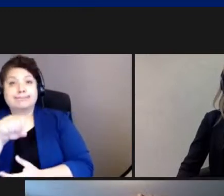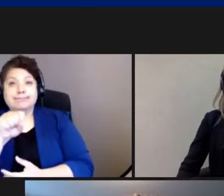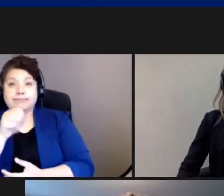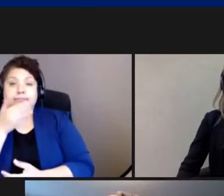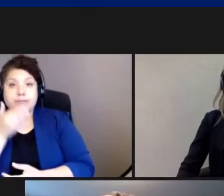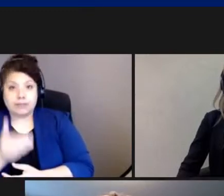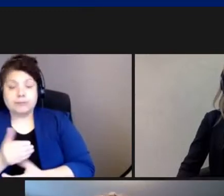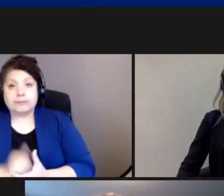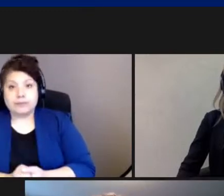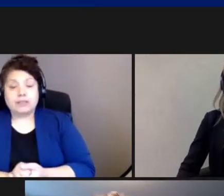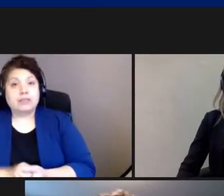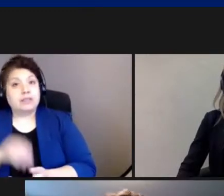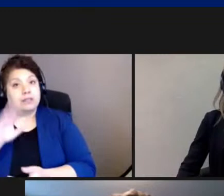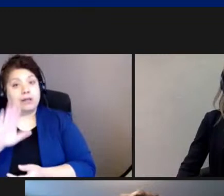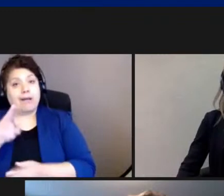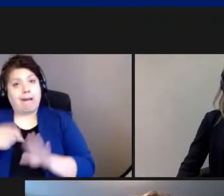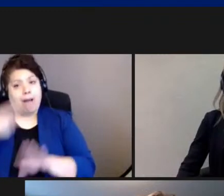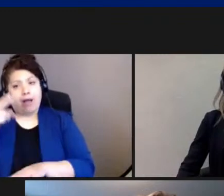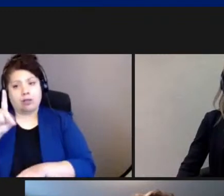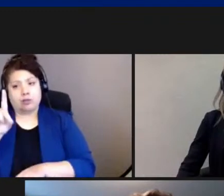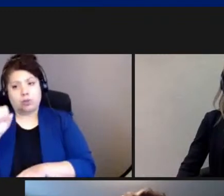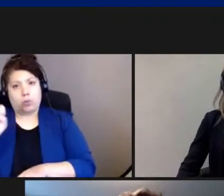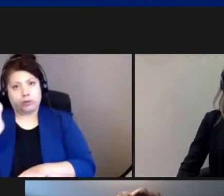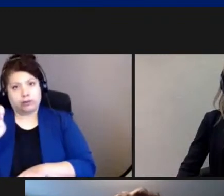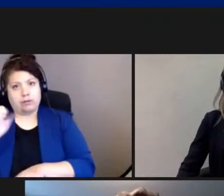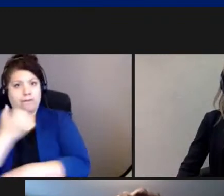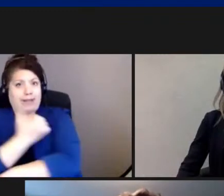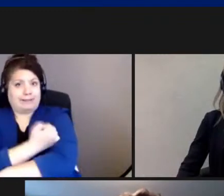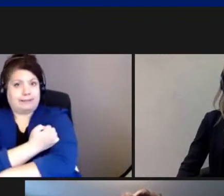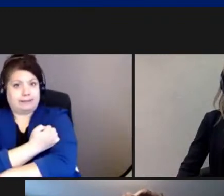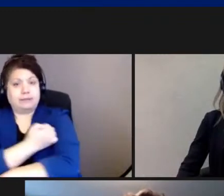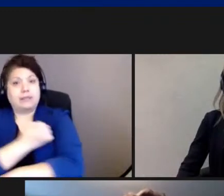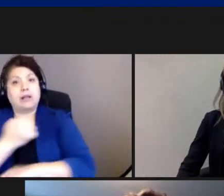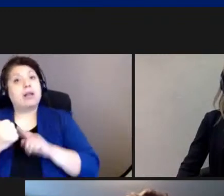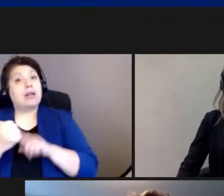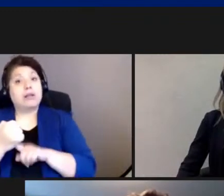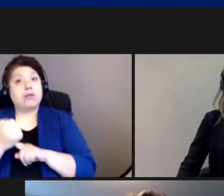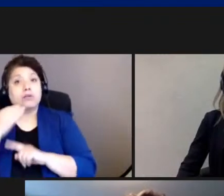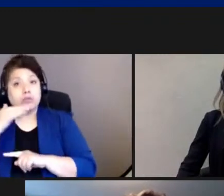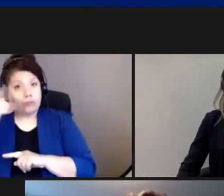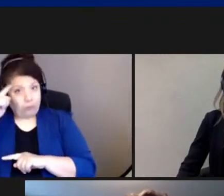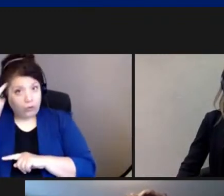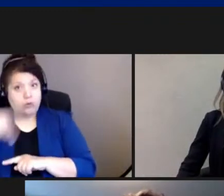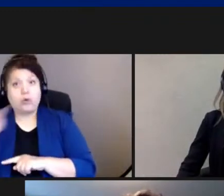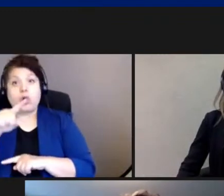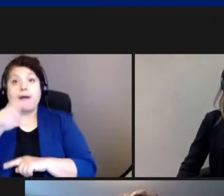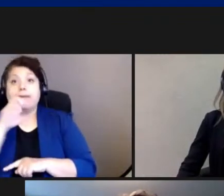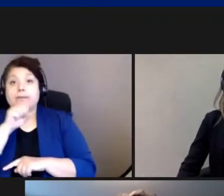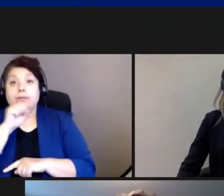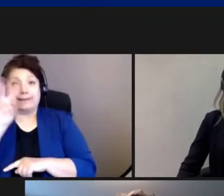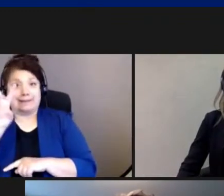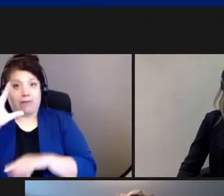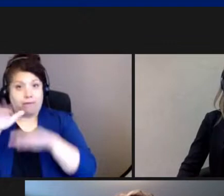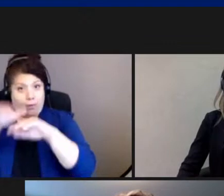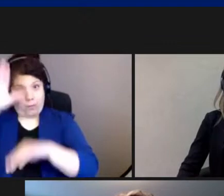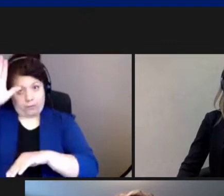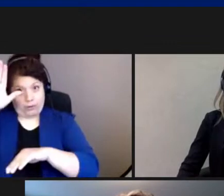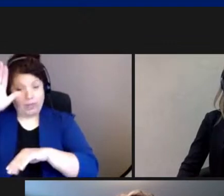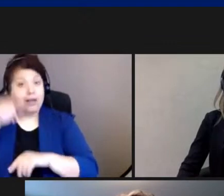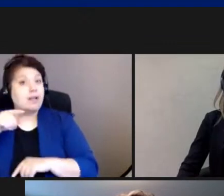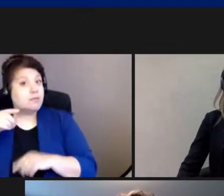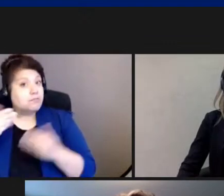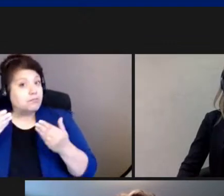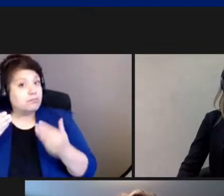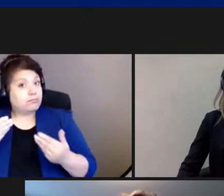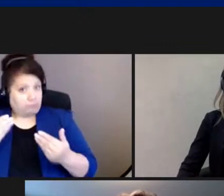the high-dose vaccine, so that's the vaccine that's indicated for people over 65 years of age, is available this